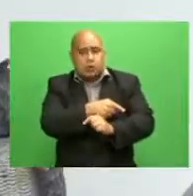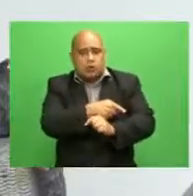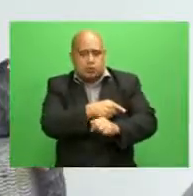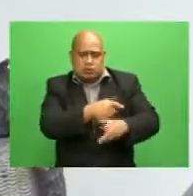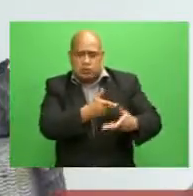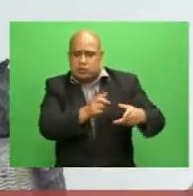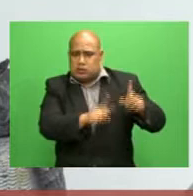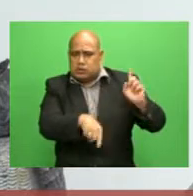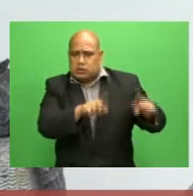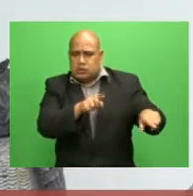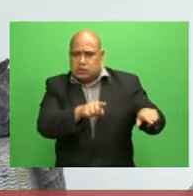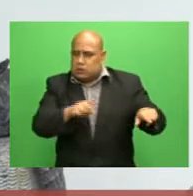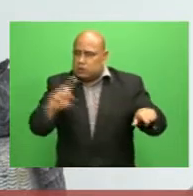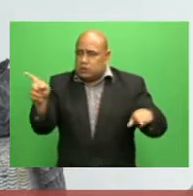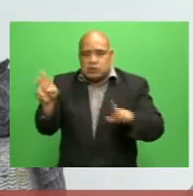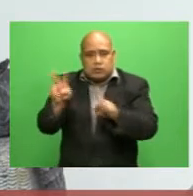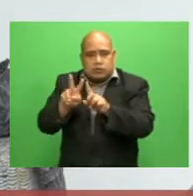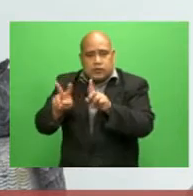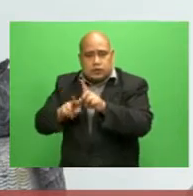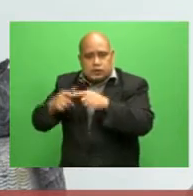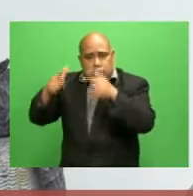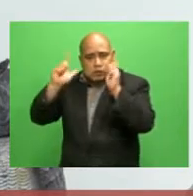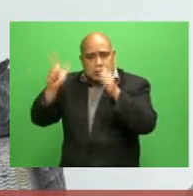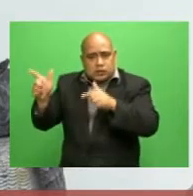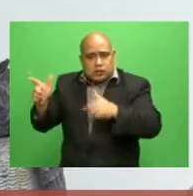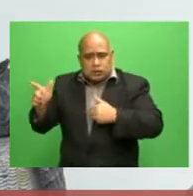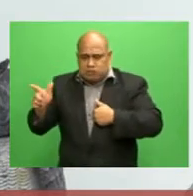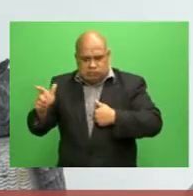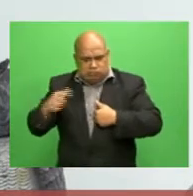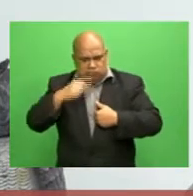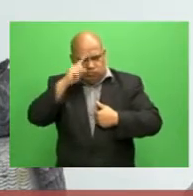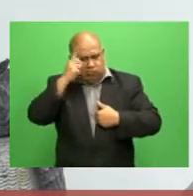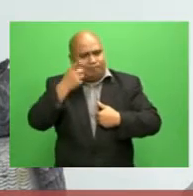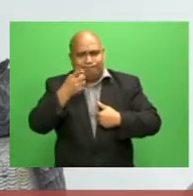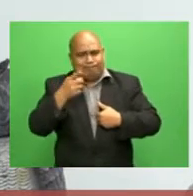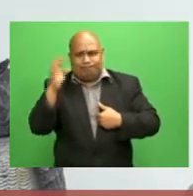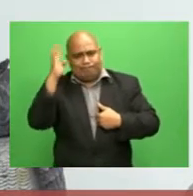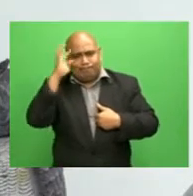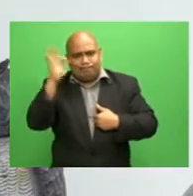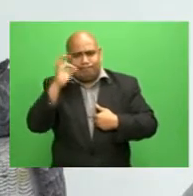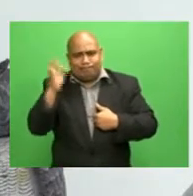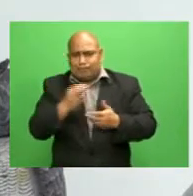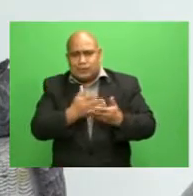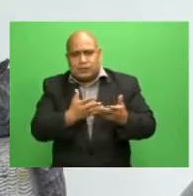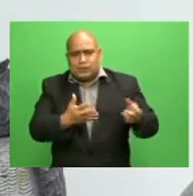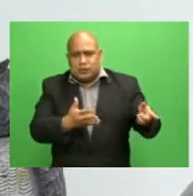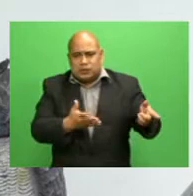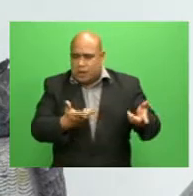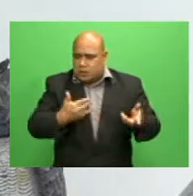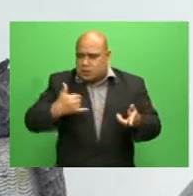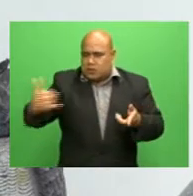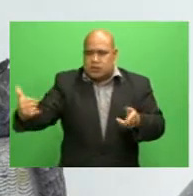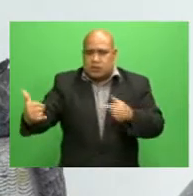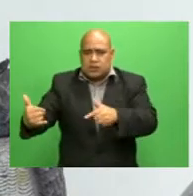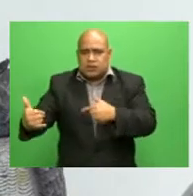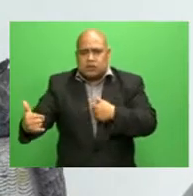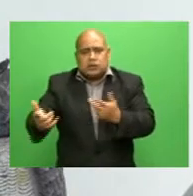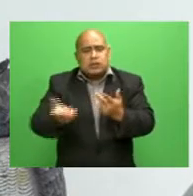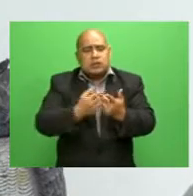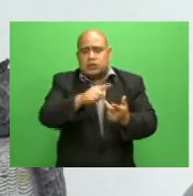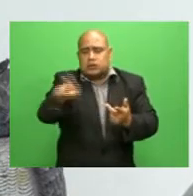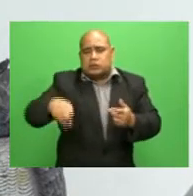cannot understand why I am asked to leave while other members that have